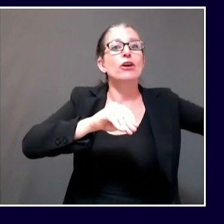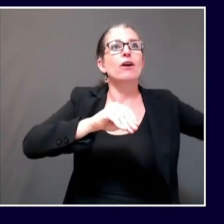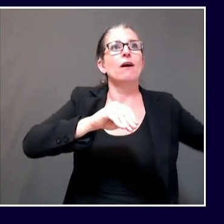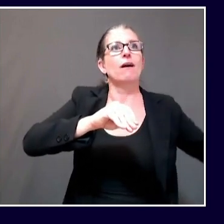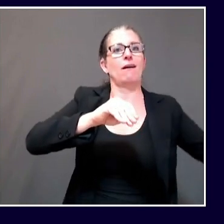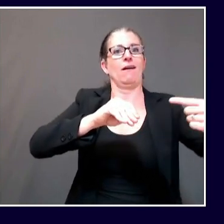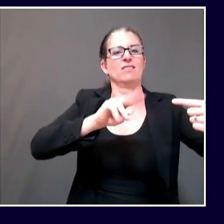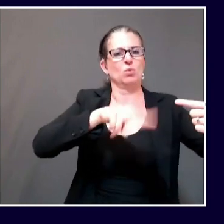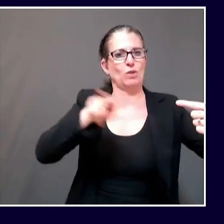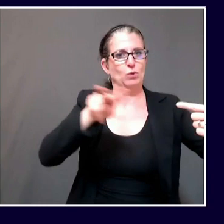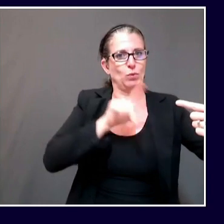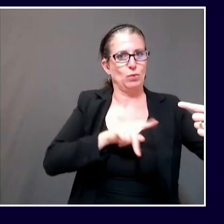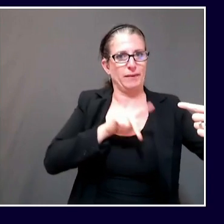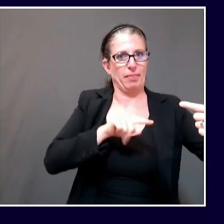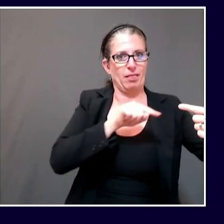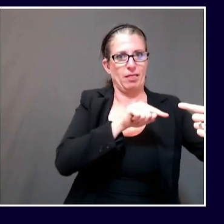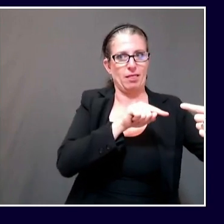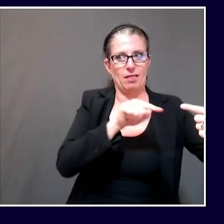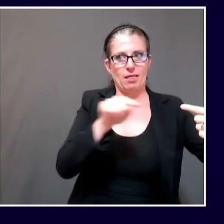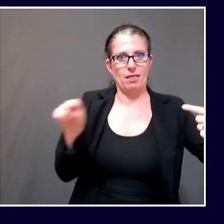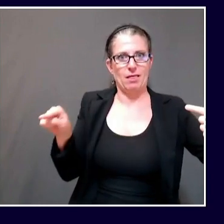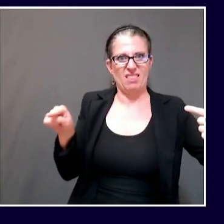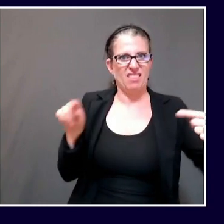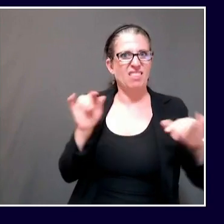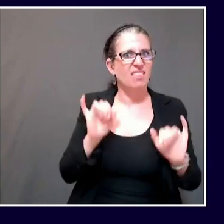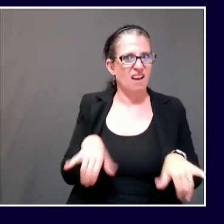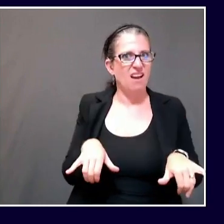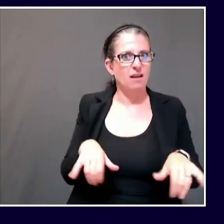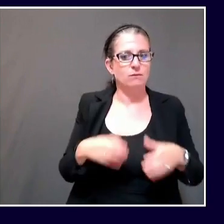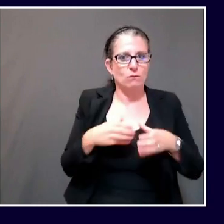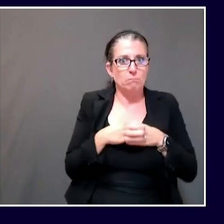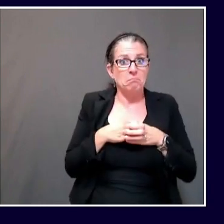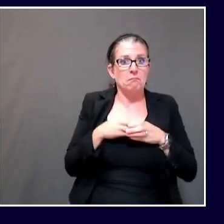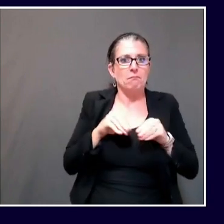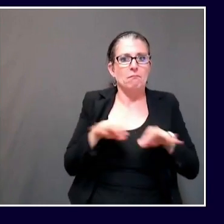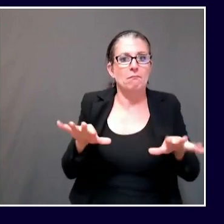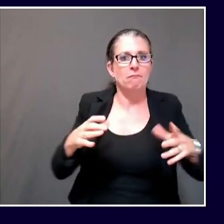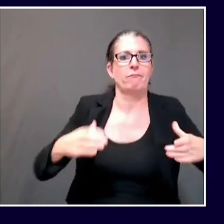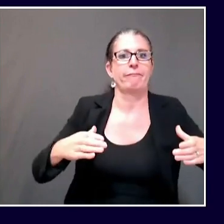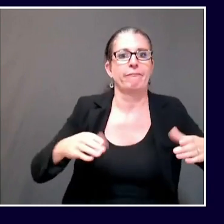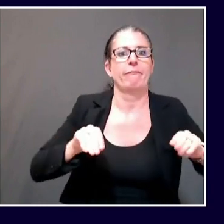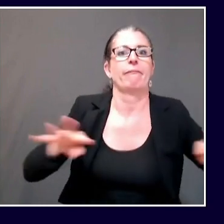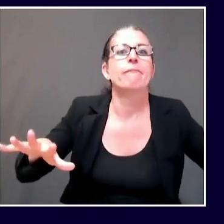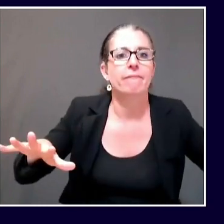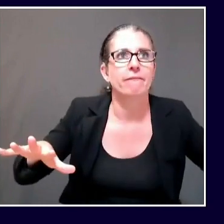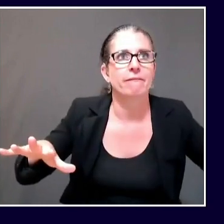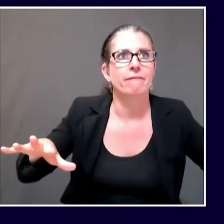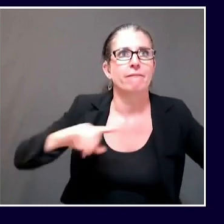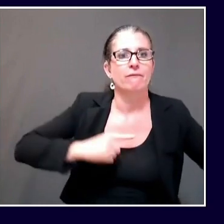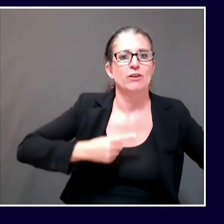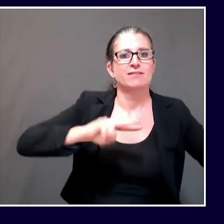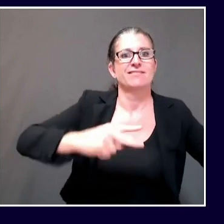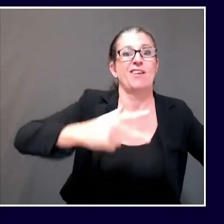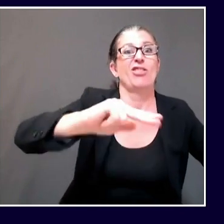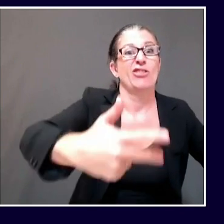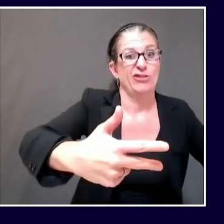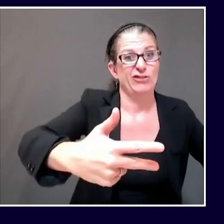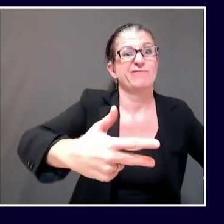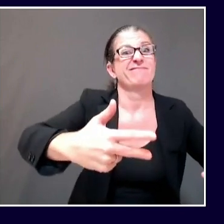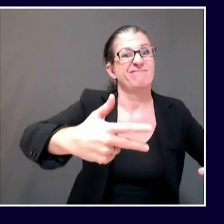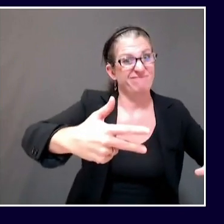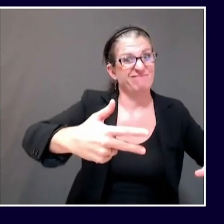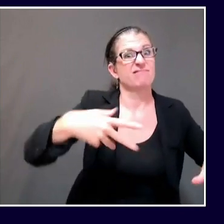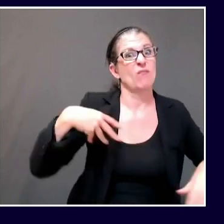tertiary cases. Those are individuals who were a close contact of a secondary case. Of the 87